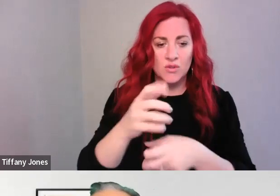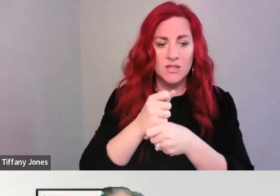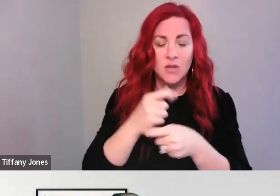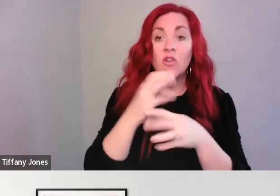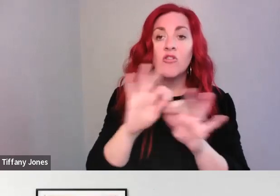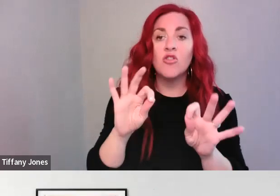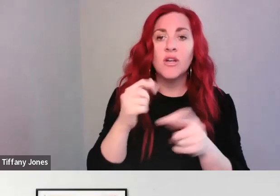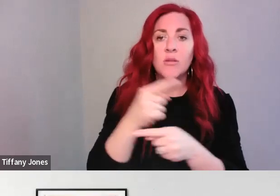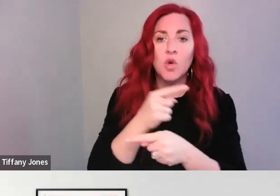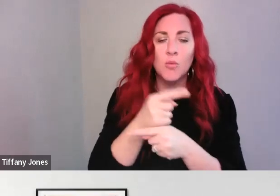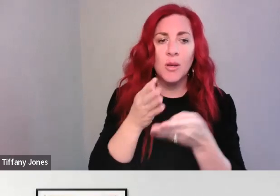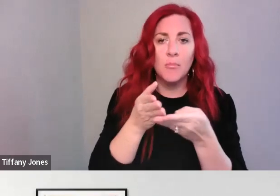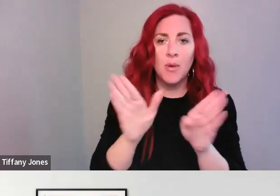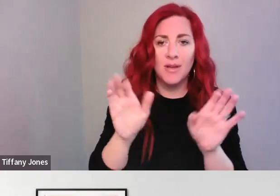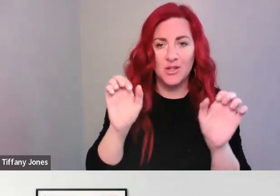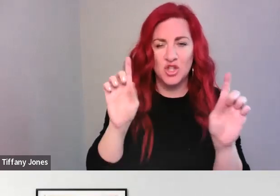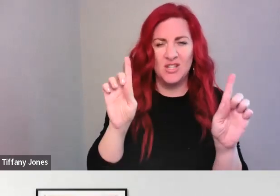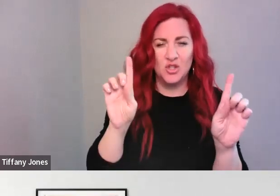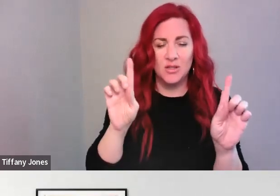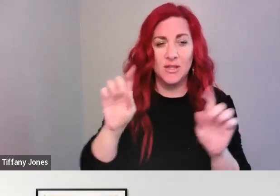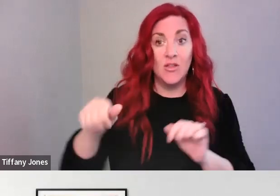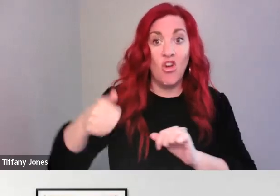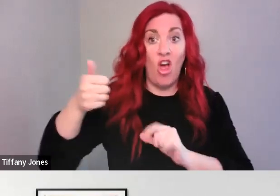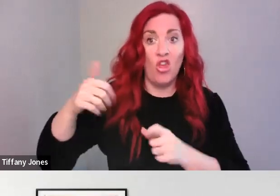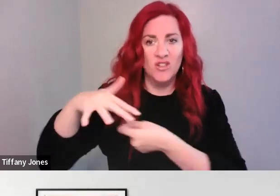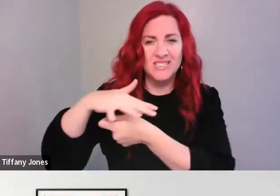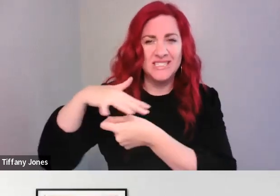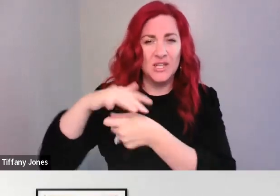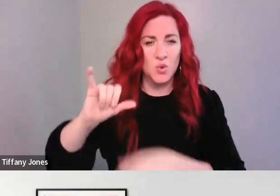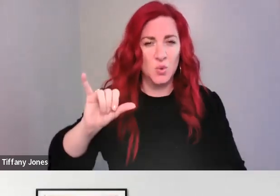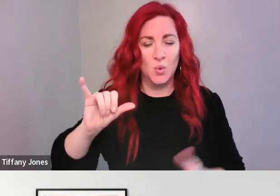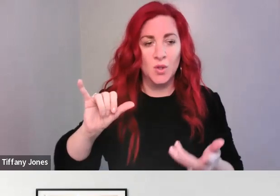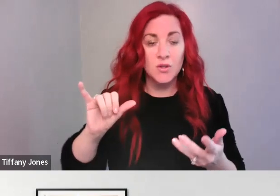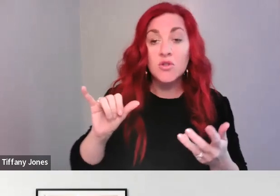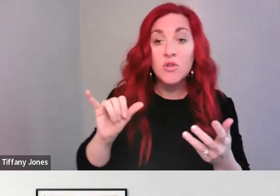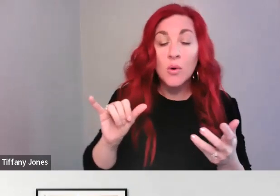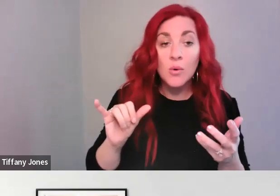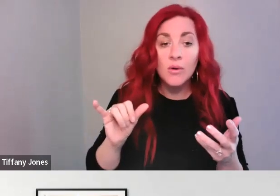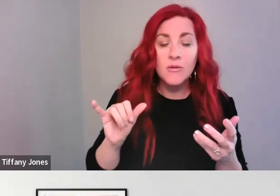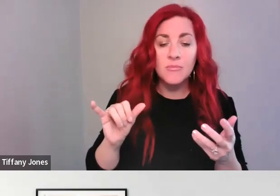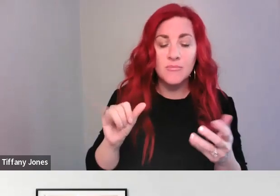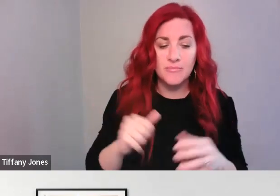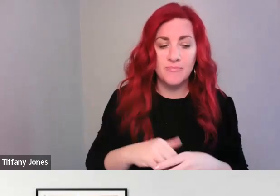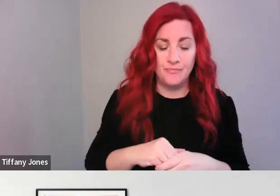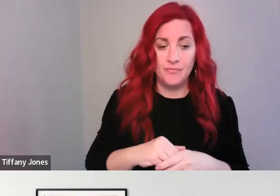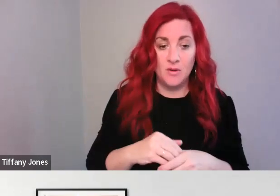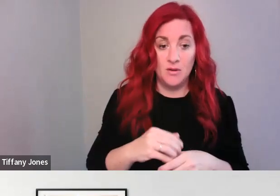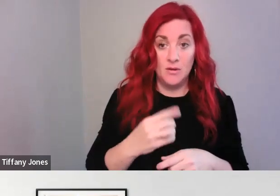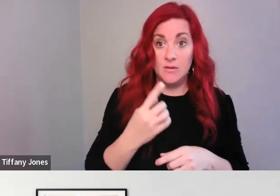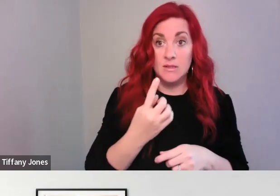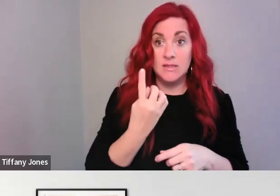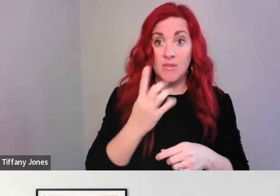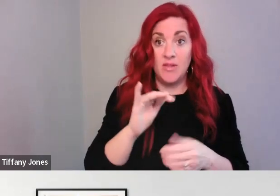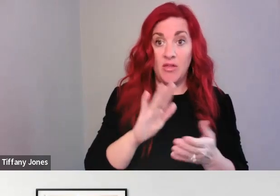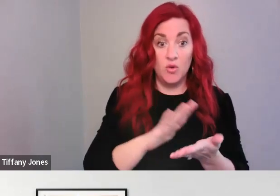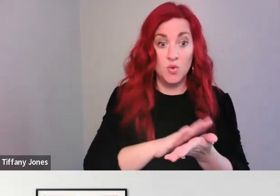public education in those other settings. So something purchased by the school really needs